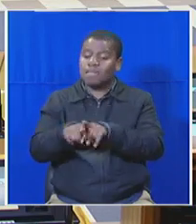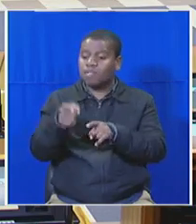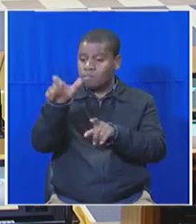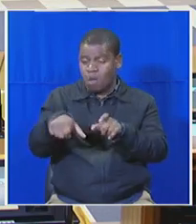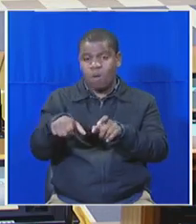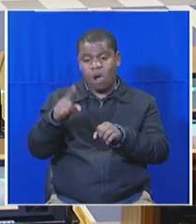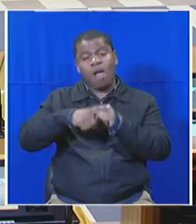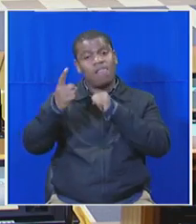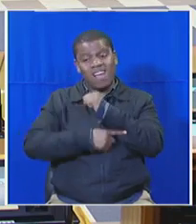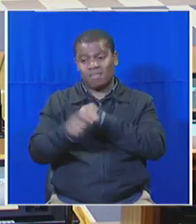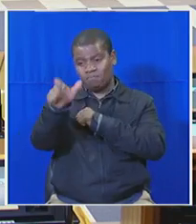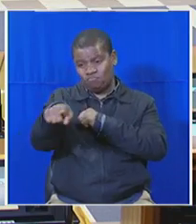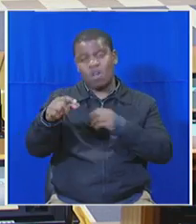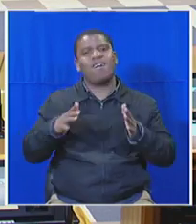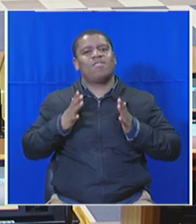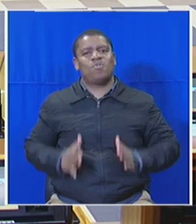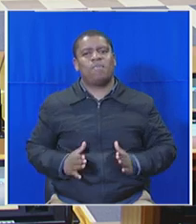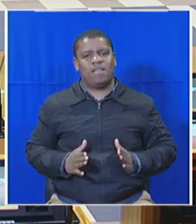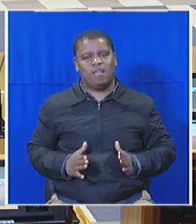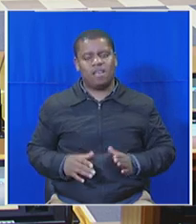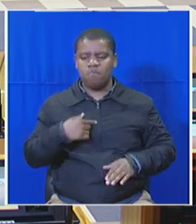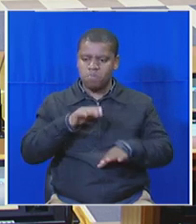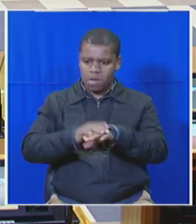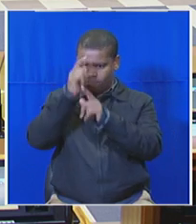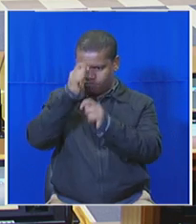Thank you, Honorable Member. Honorable Swart.